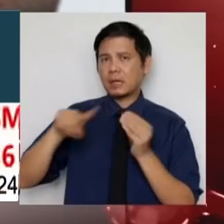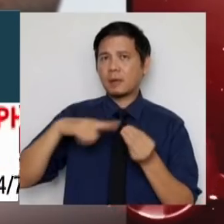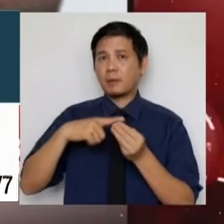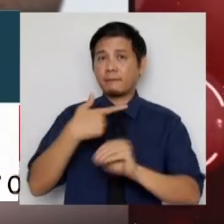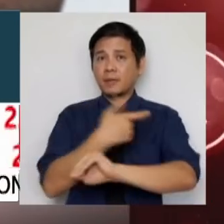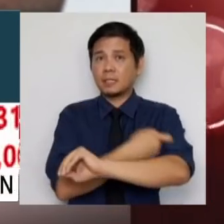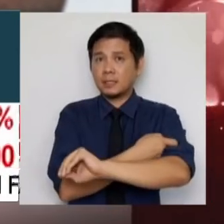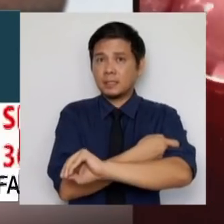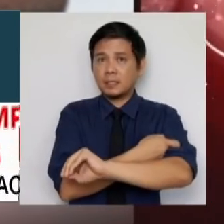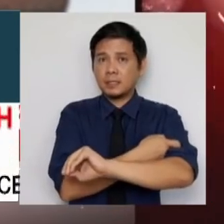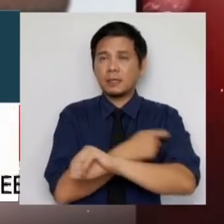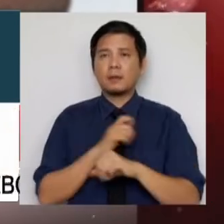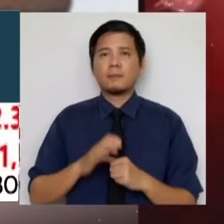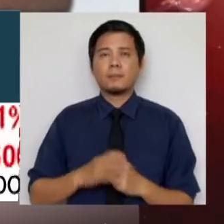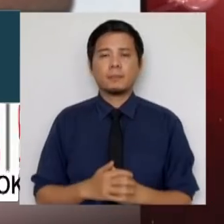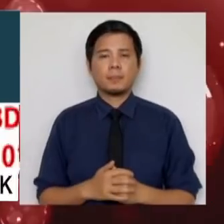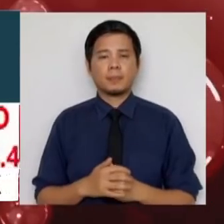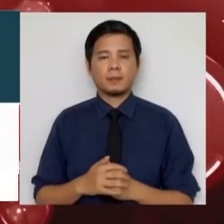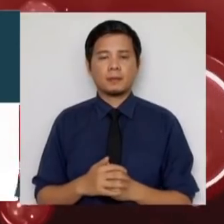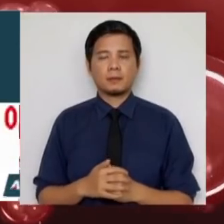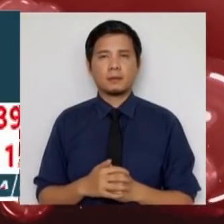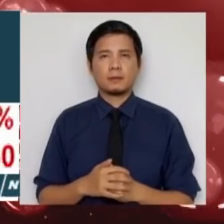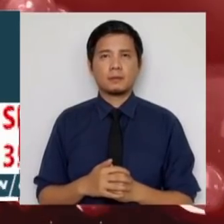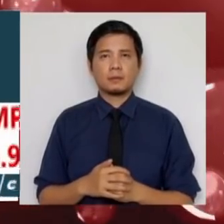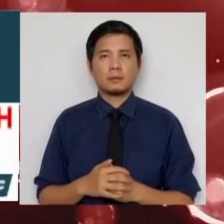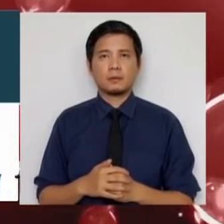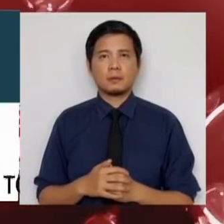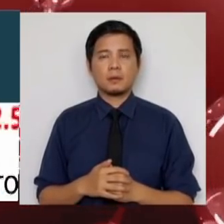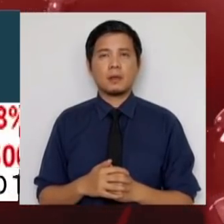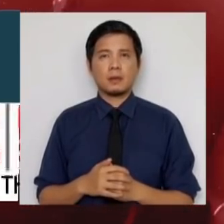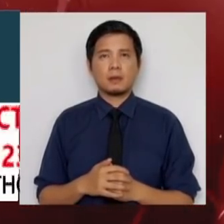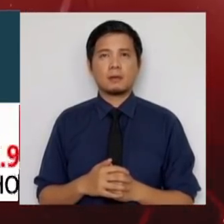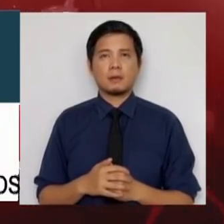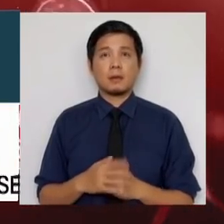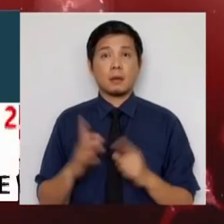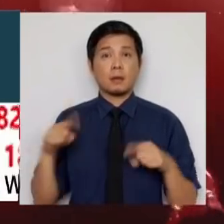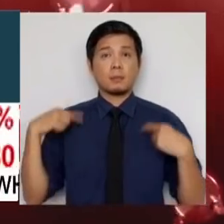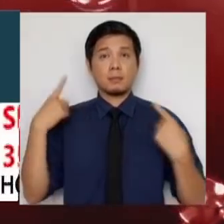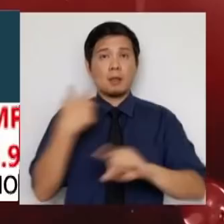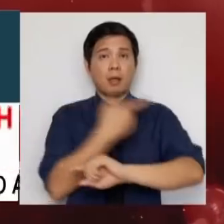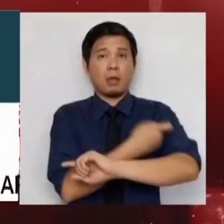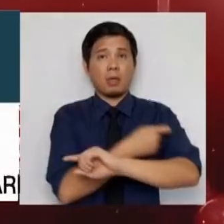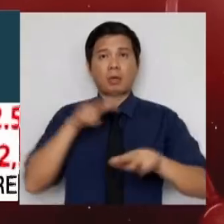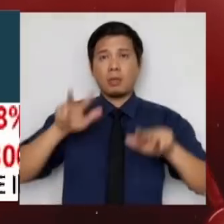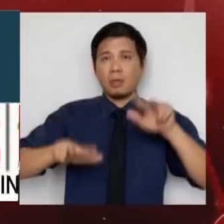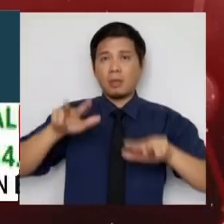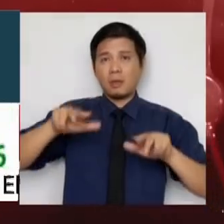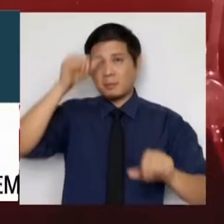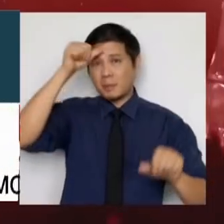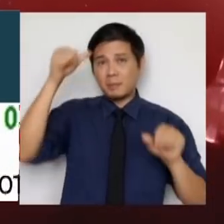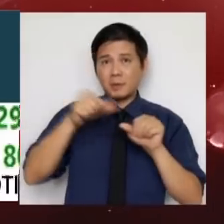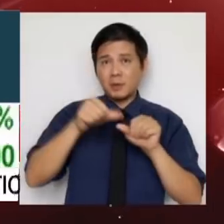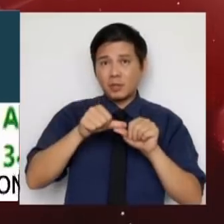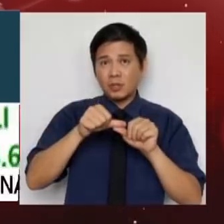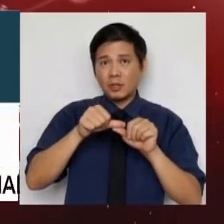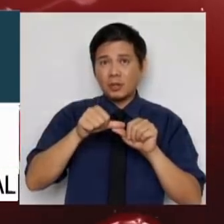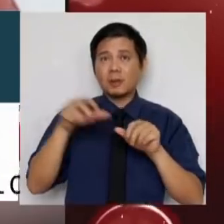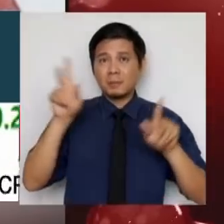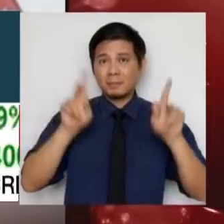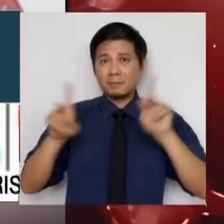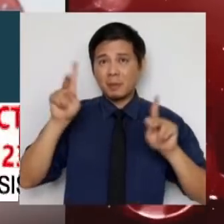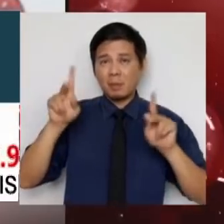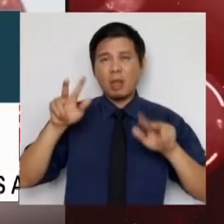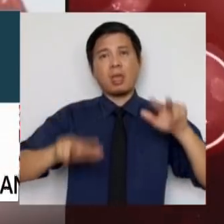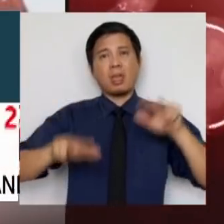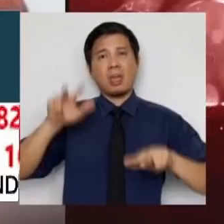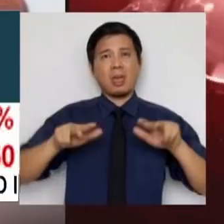when now we were trying to address vaccine hesitancy. If you recall, the very first thing that we would tell our people is that we would